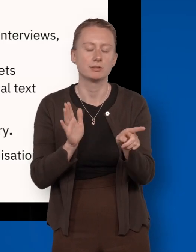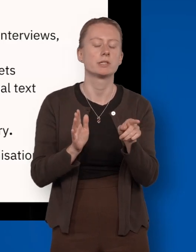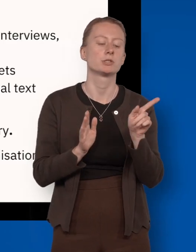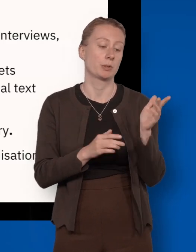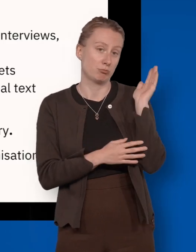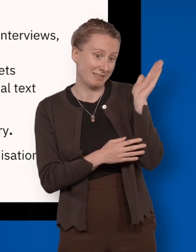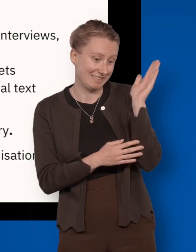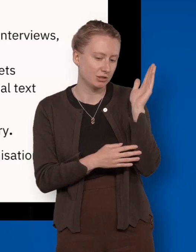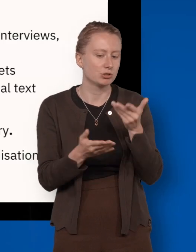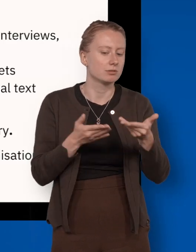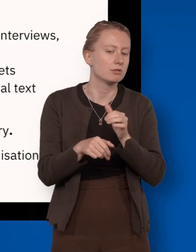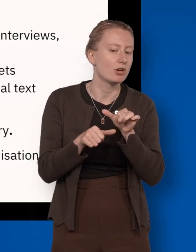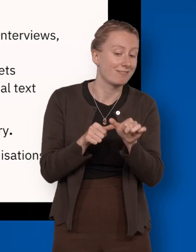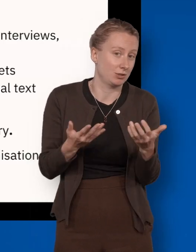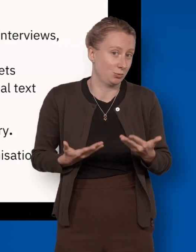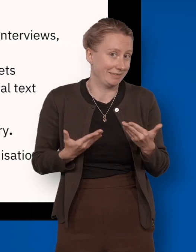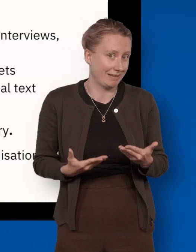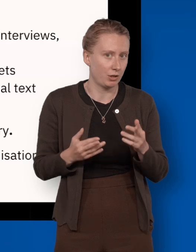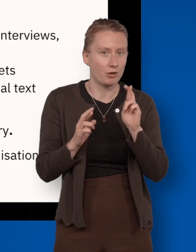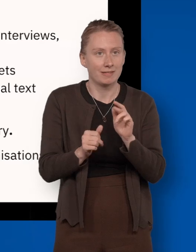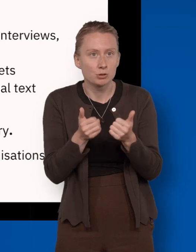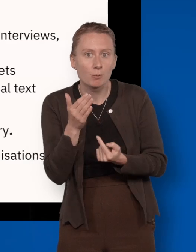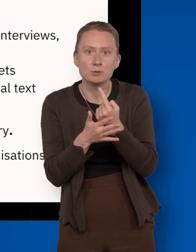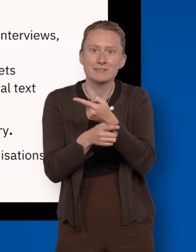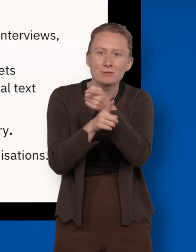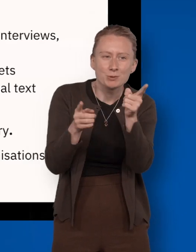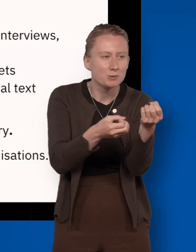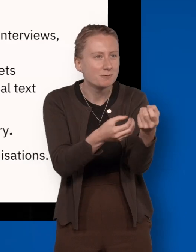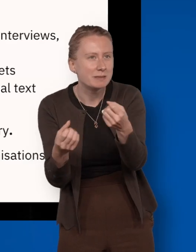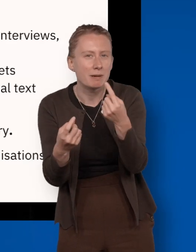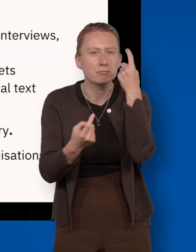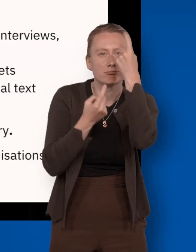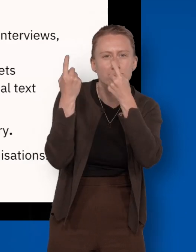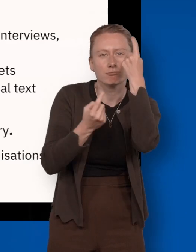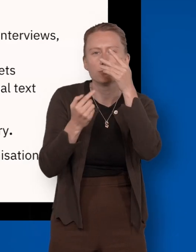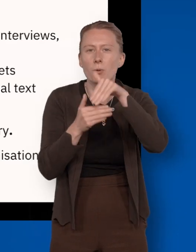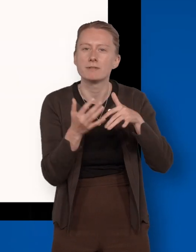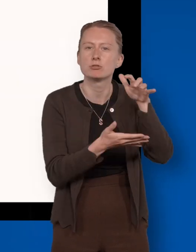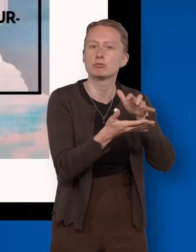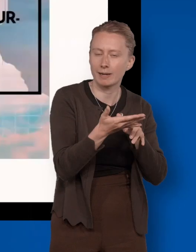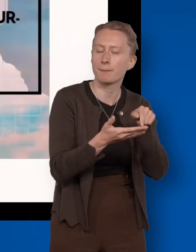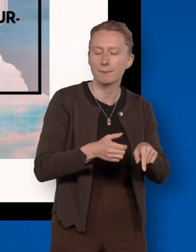sort of feedback or ideation, maybe to that end.